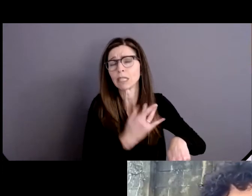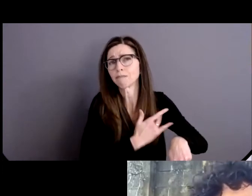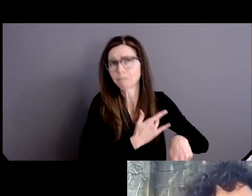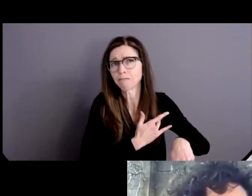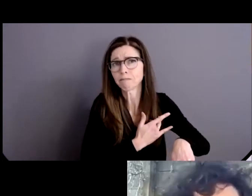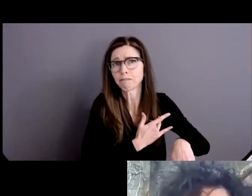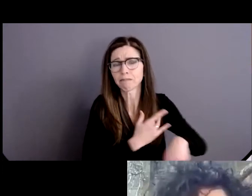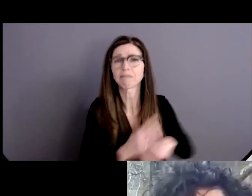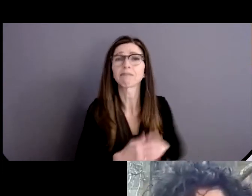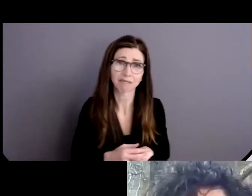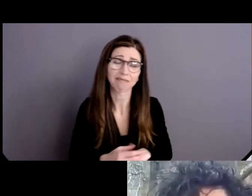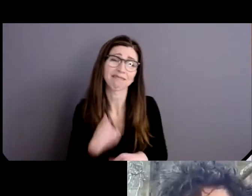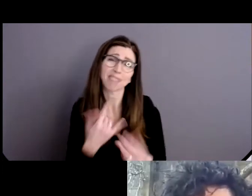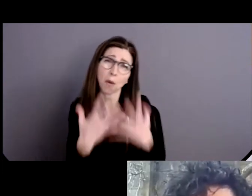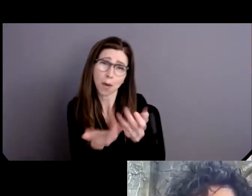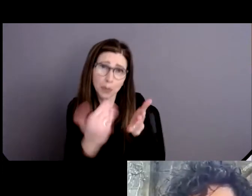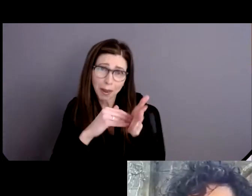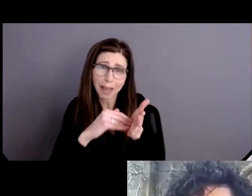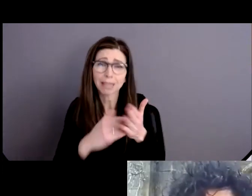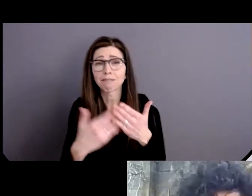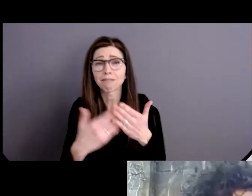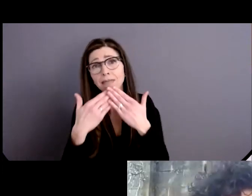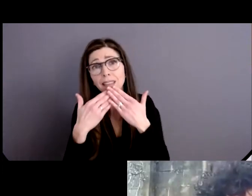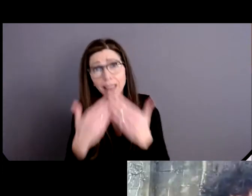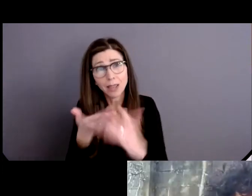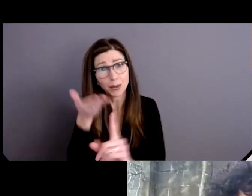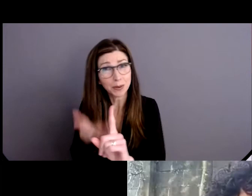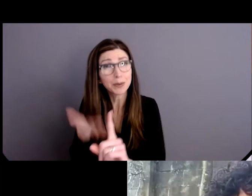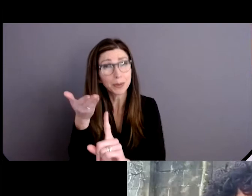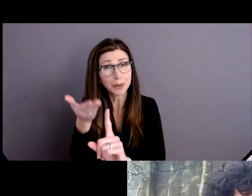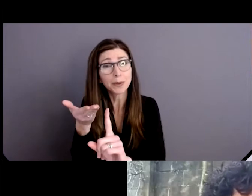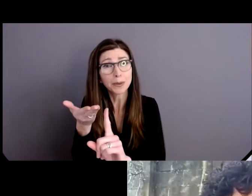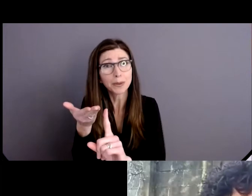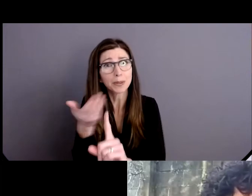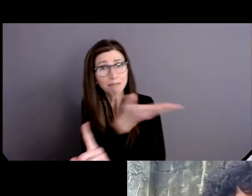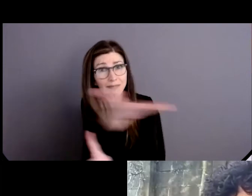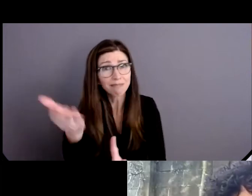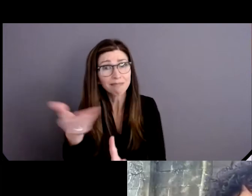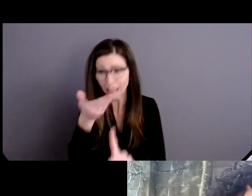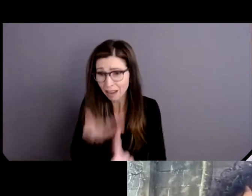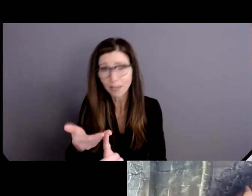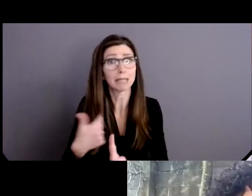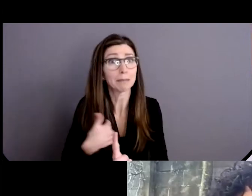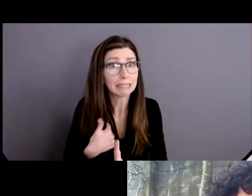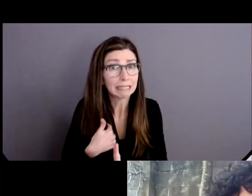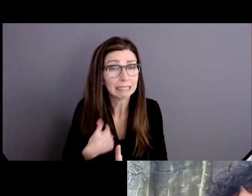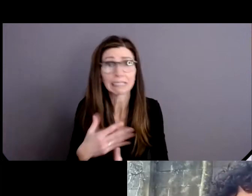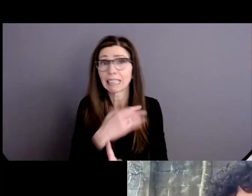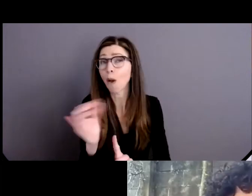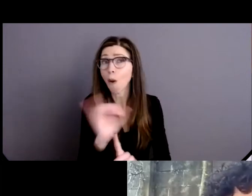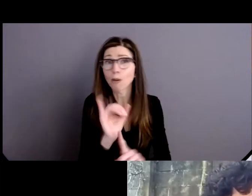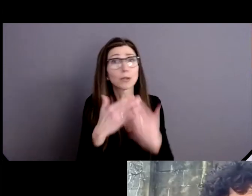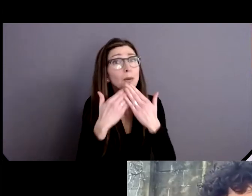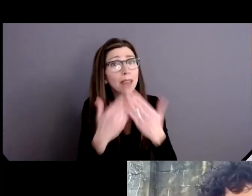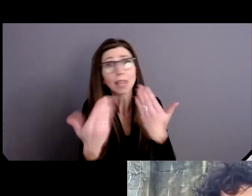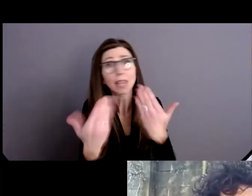I just wanted to give a special thank you to Q for inviting me here today, as well as a thank you to any other folks who took